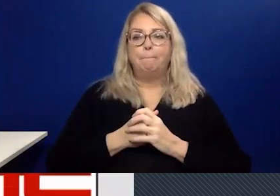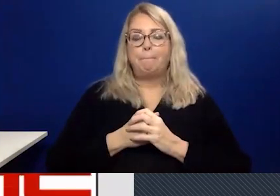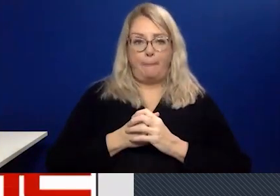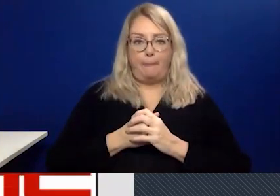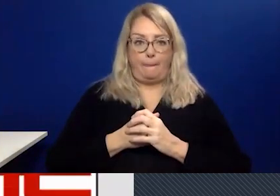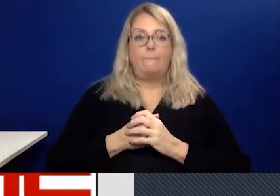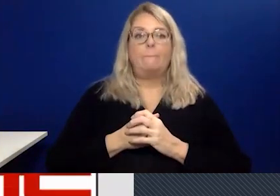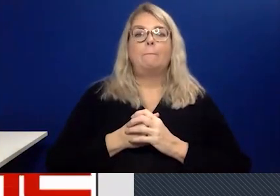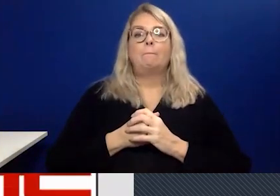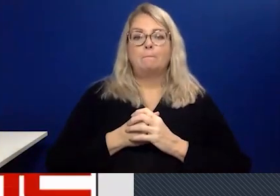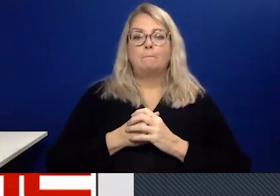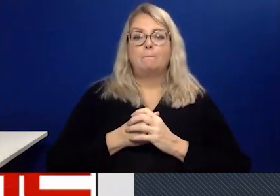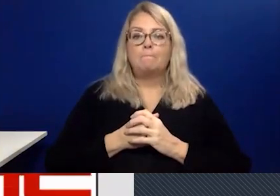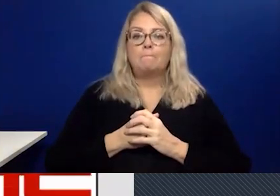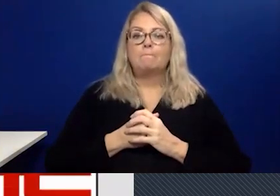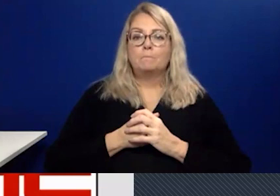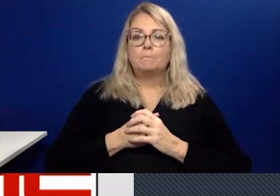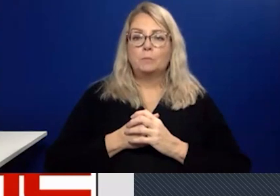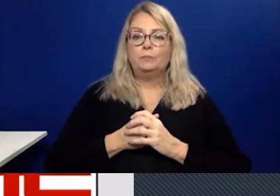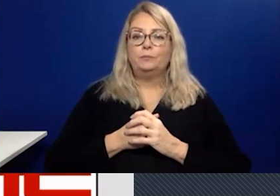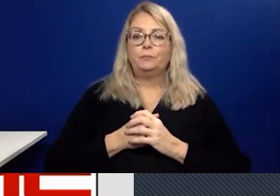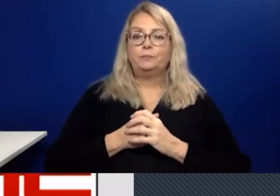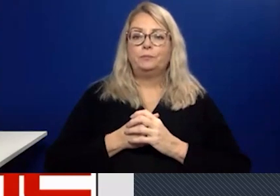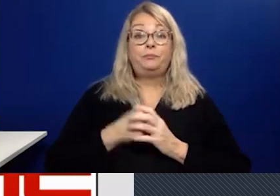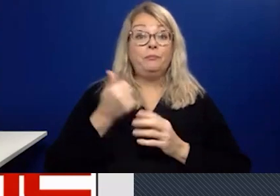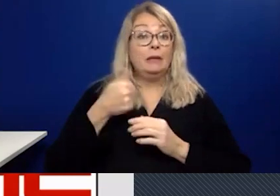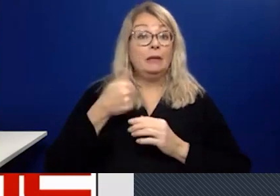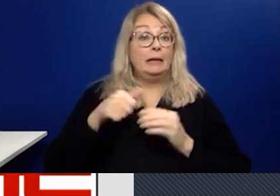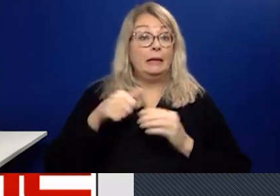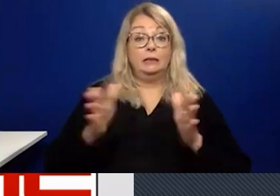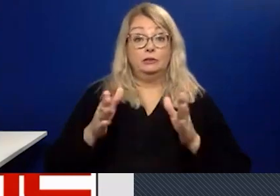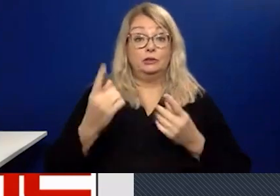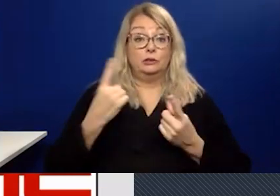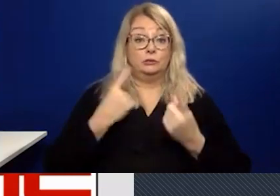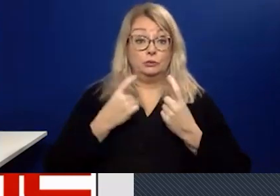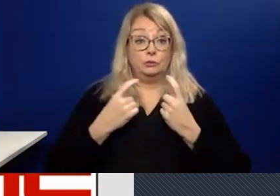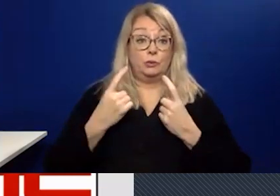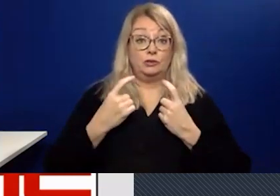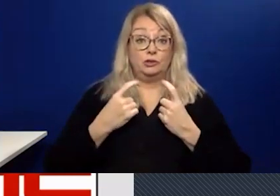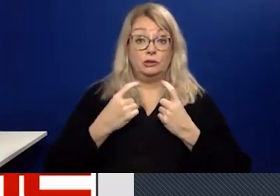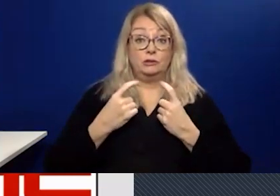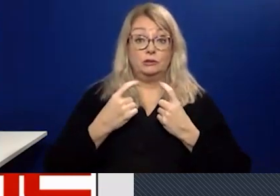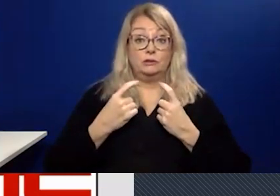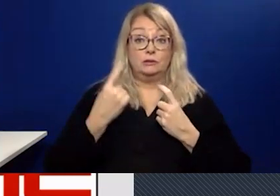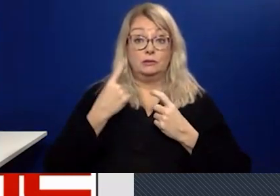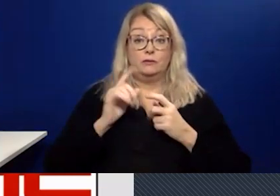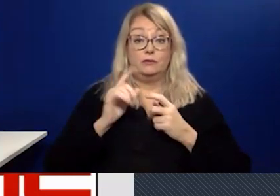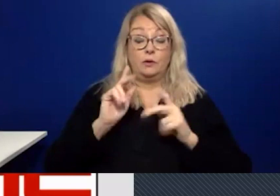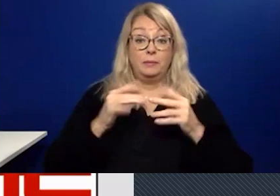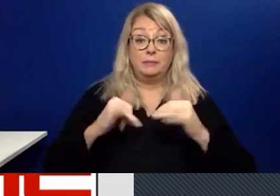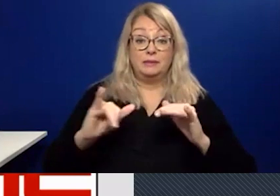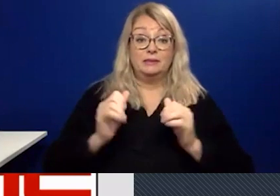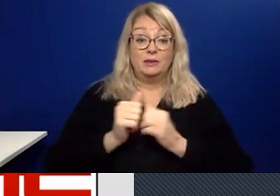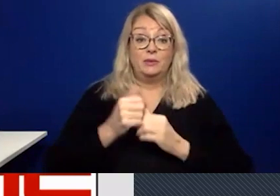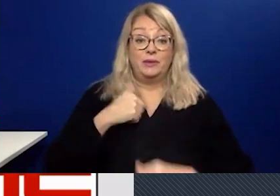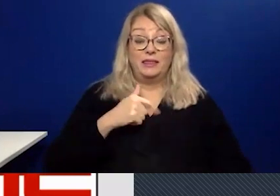So with that being said, are there any general questions from those that are still with us in Zoom land or